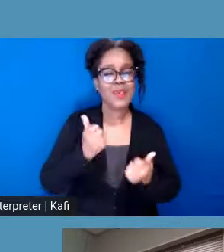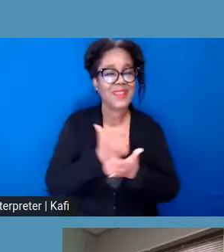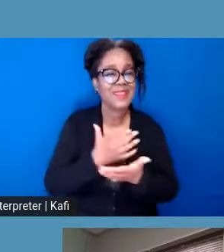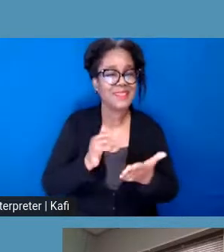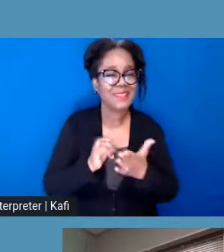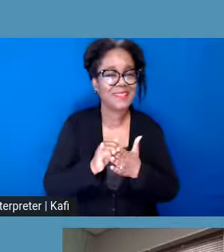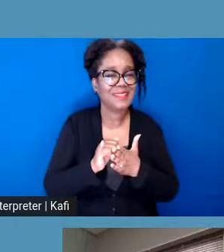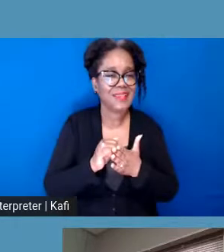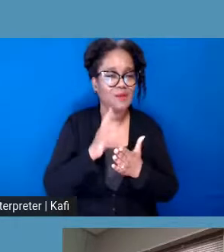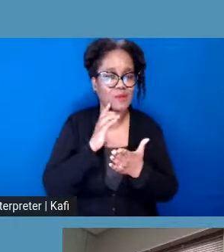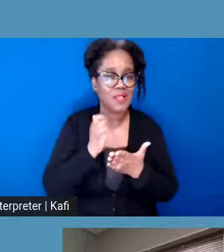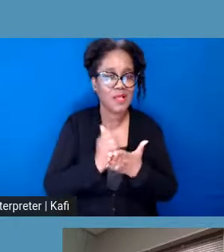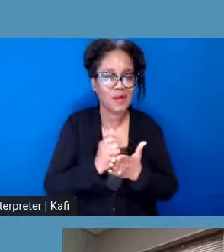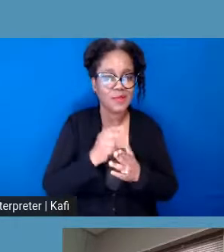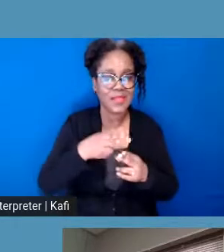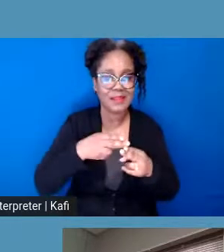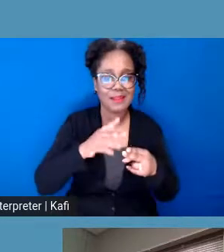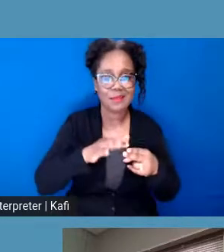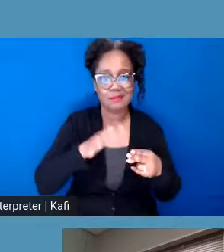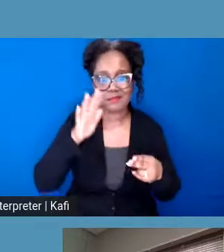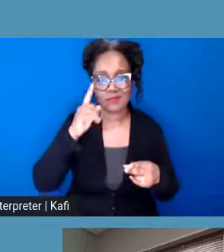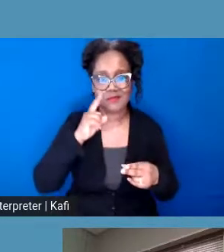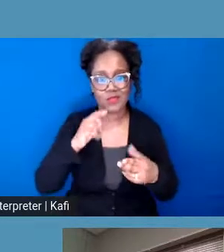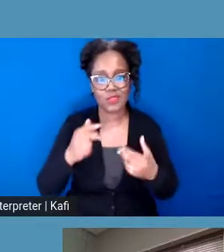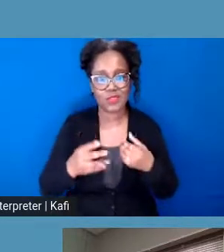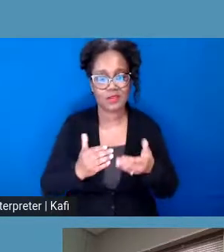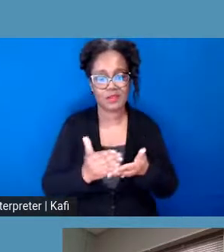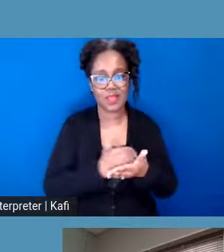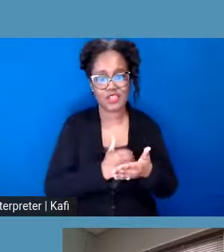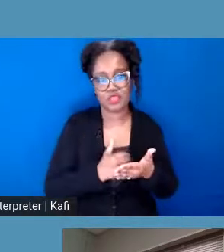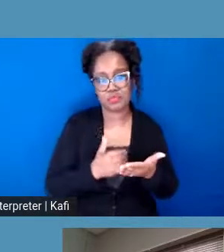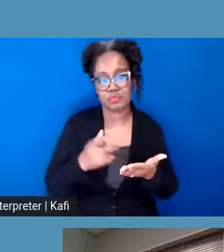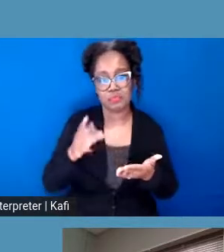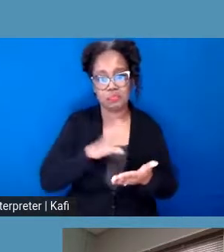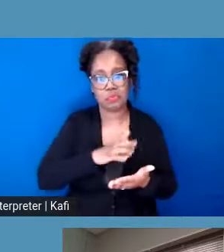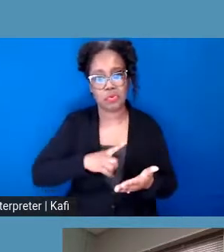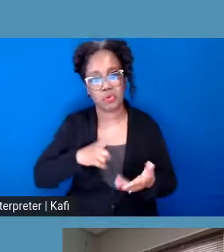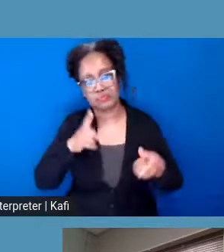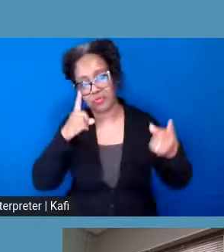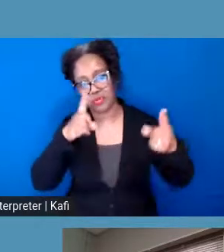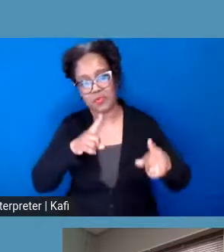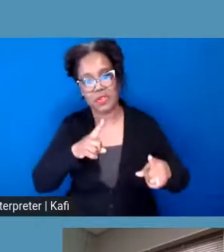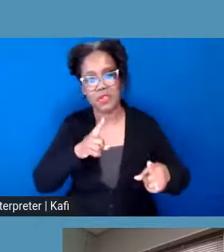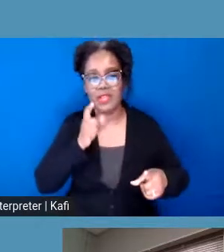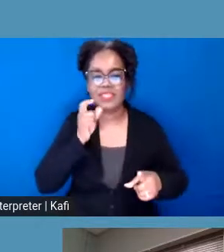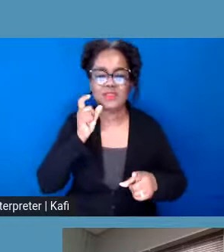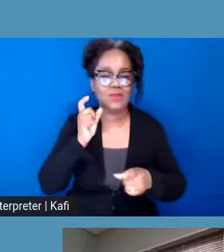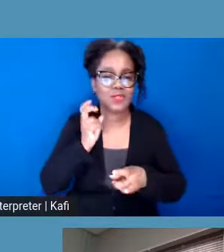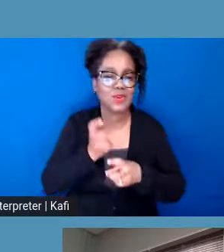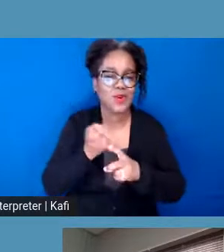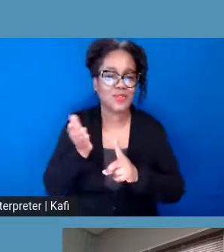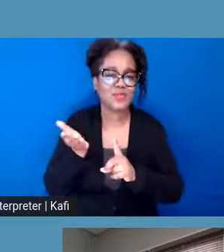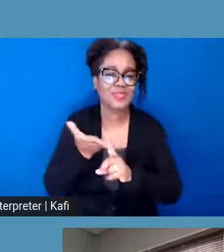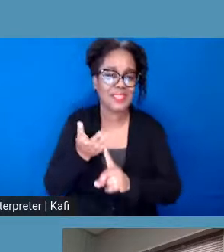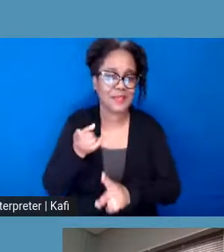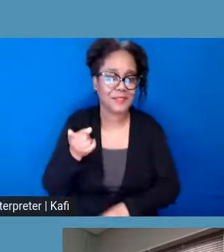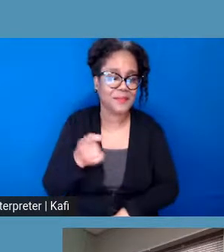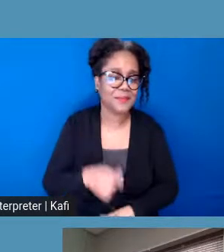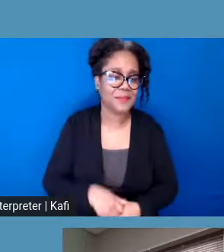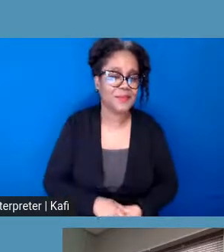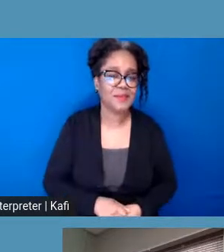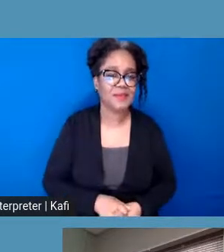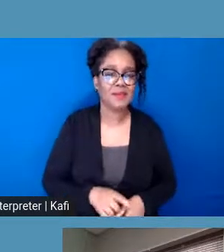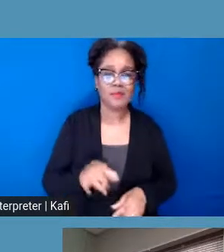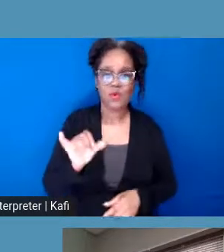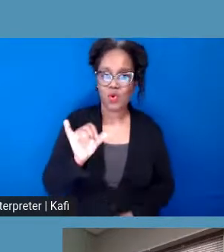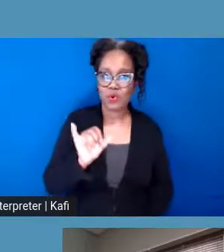really fortunate that it wasn't that hard of a sell. But with the infrastructure, again, like I was so impressed with all of you at the South